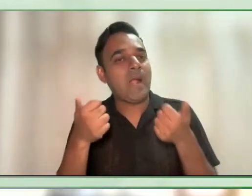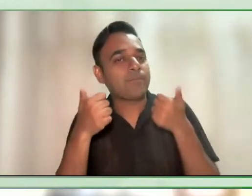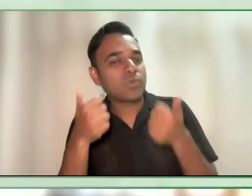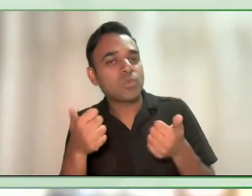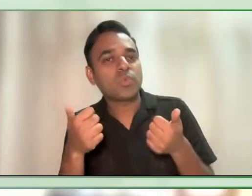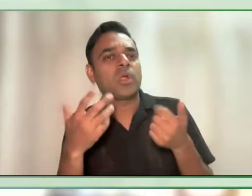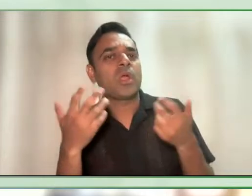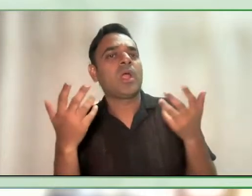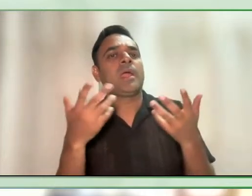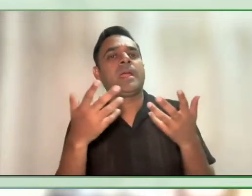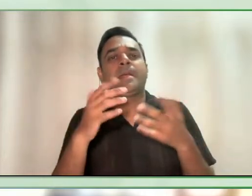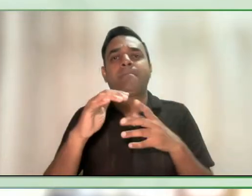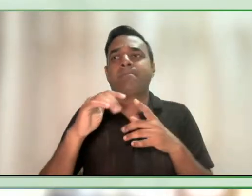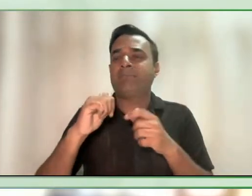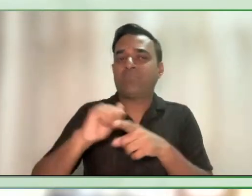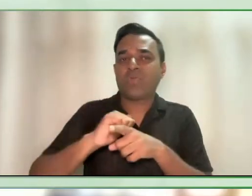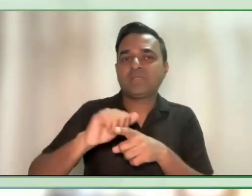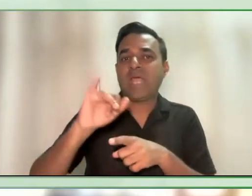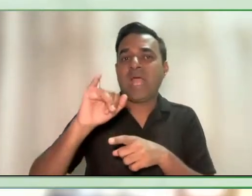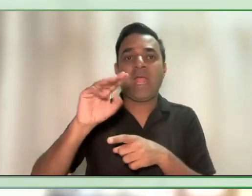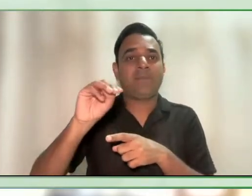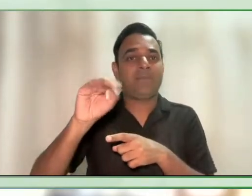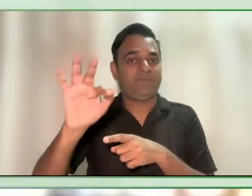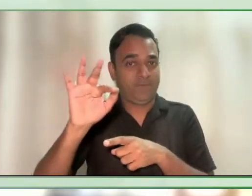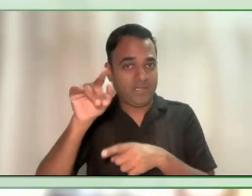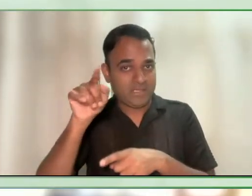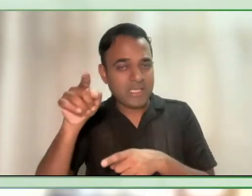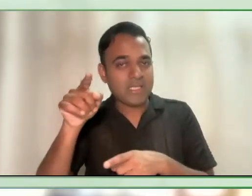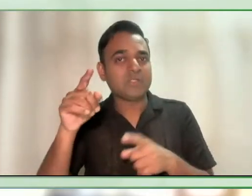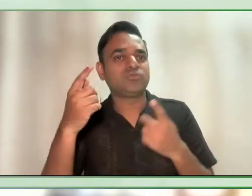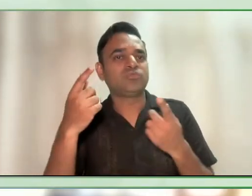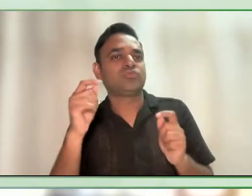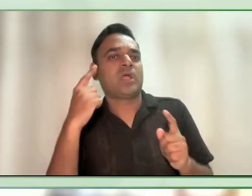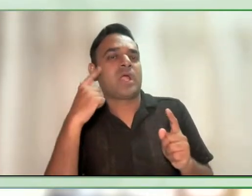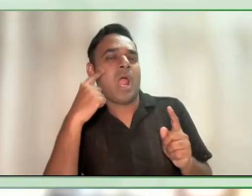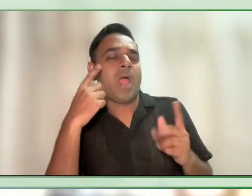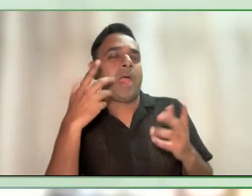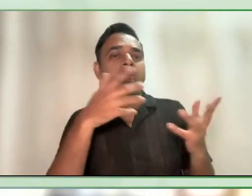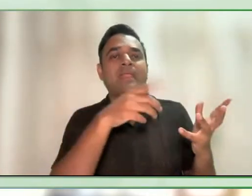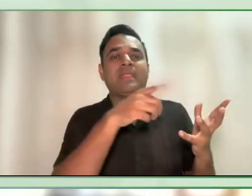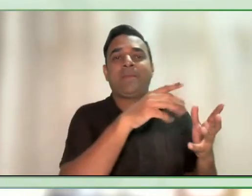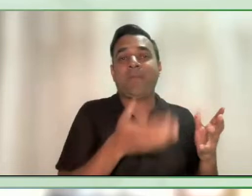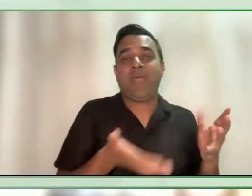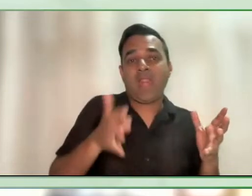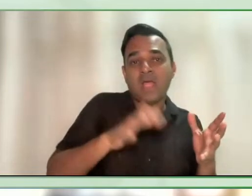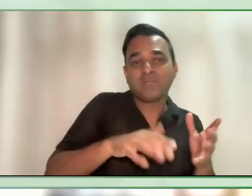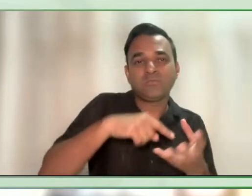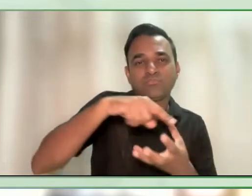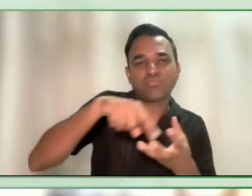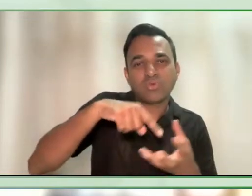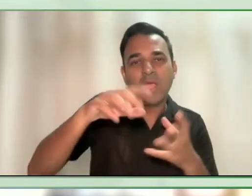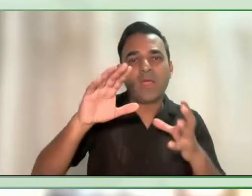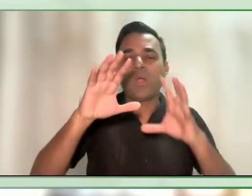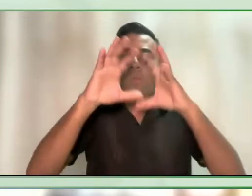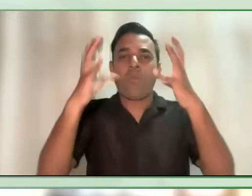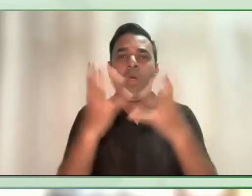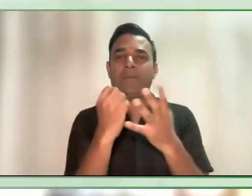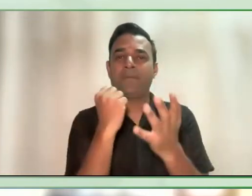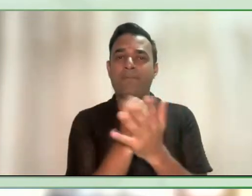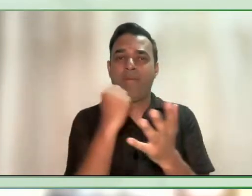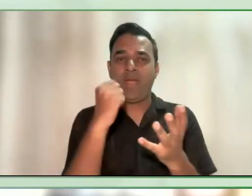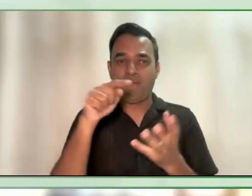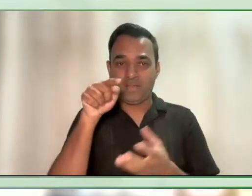you've touched on a wee bit, which is how can innovative disability inclusive climate